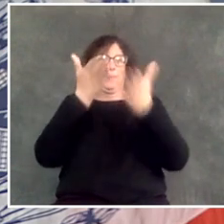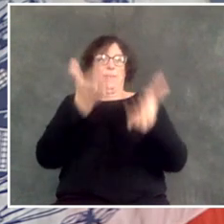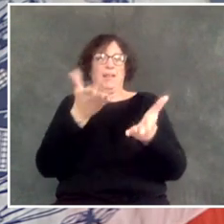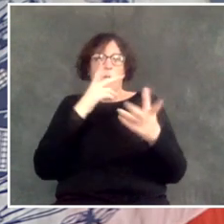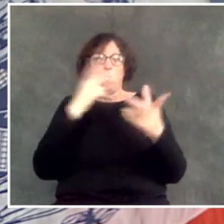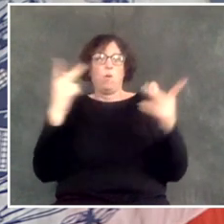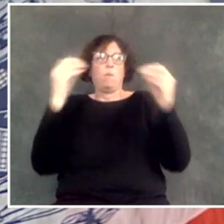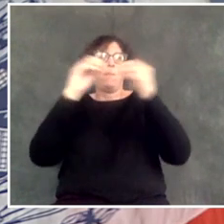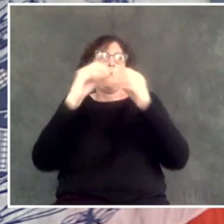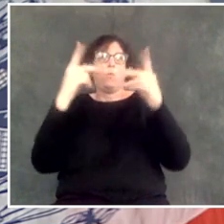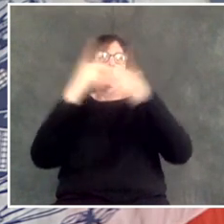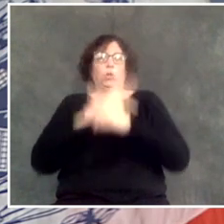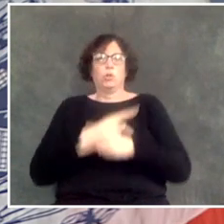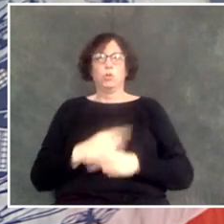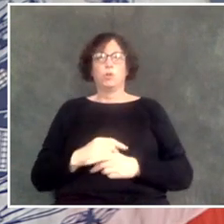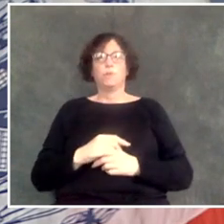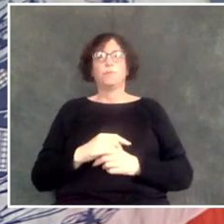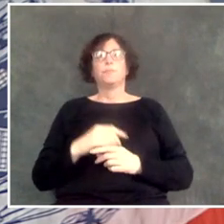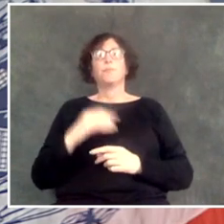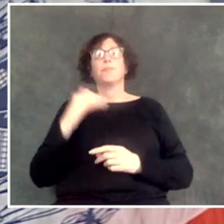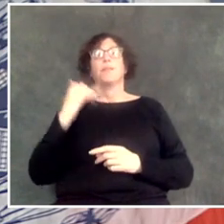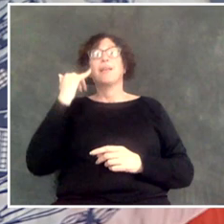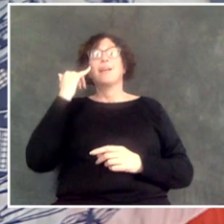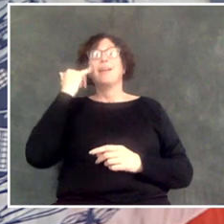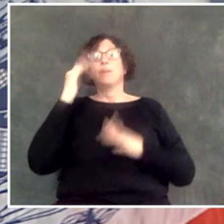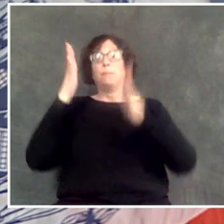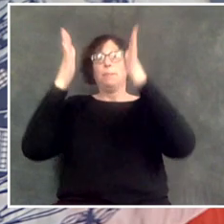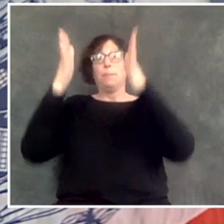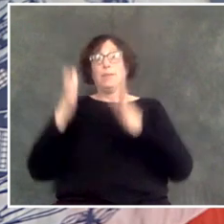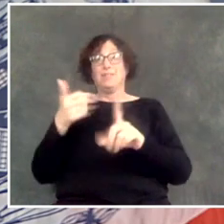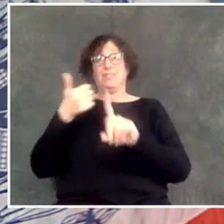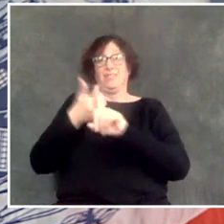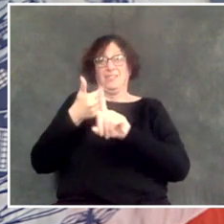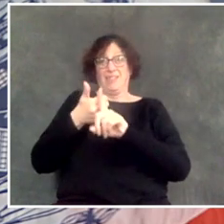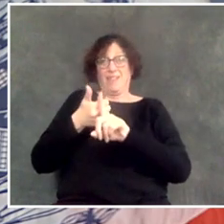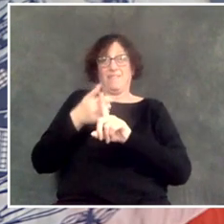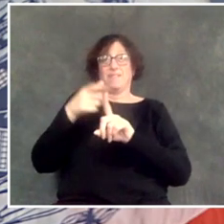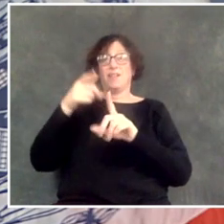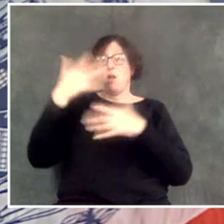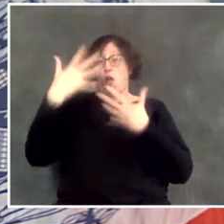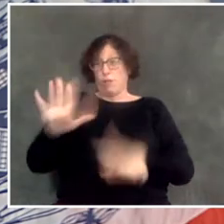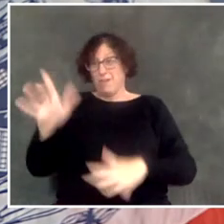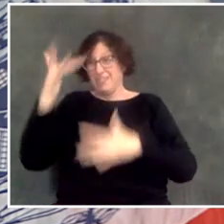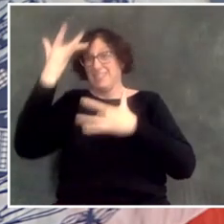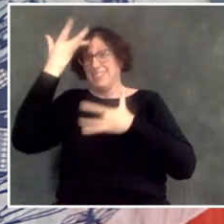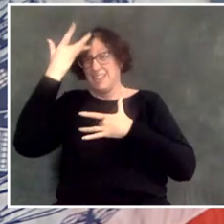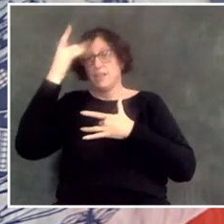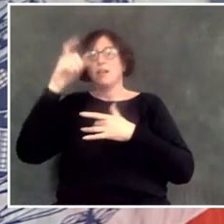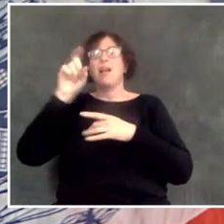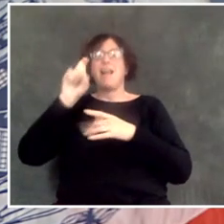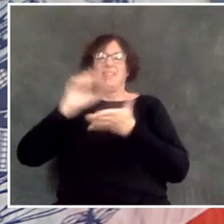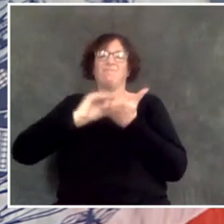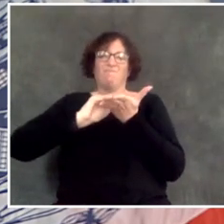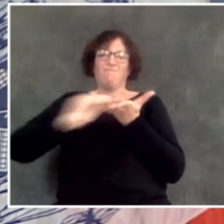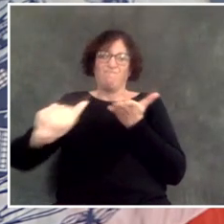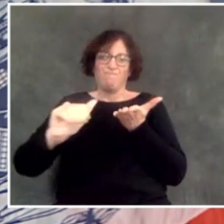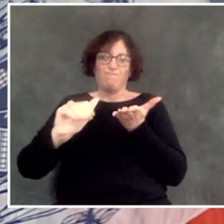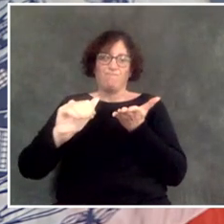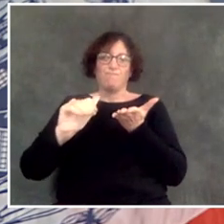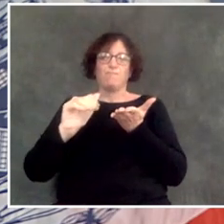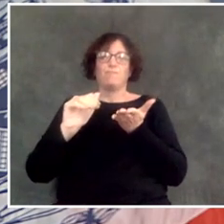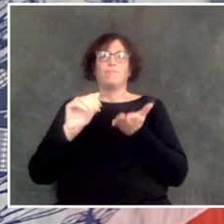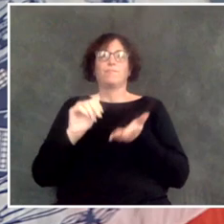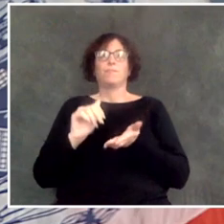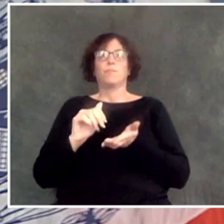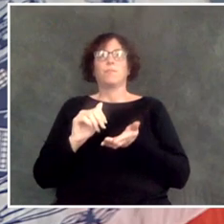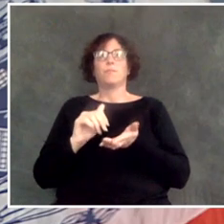We had to get out inmates with low-level offenses. There was no reason to keep them there in this crisis. We worked with the state. We worked with the DAs.